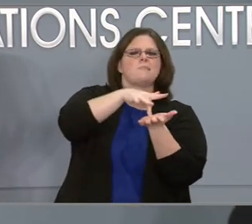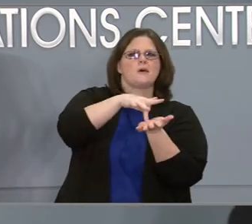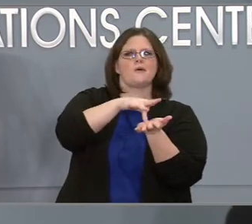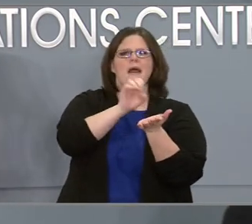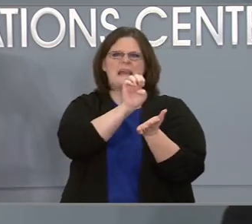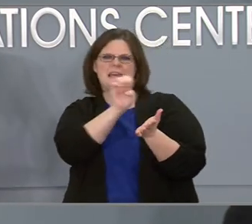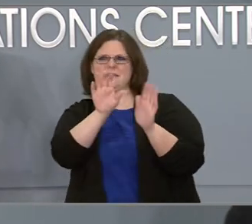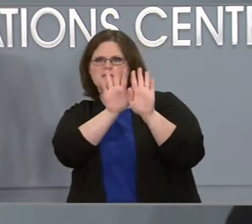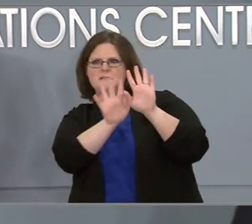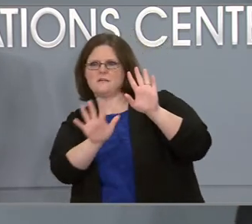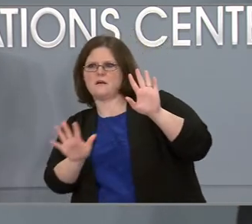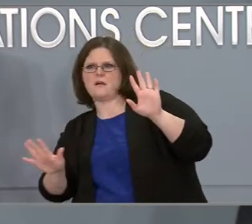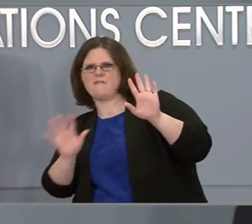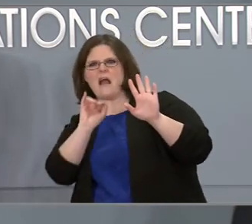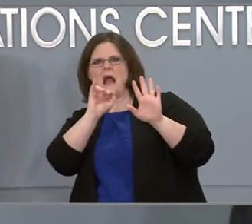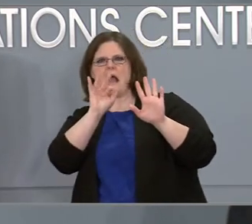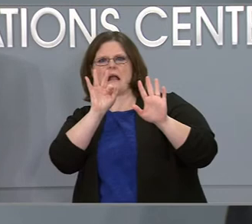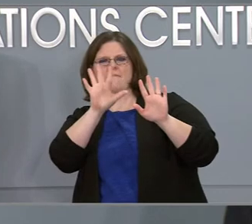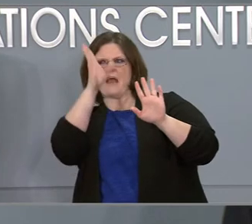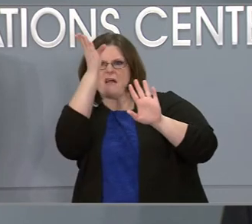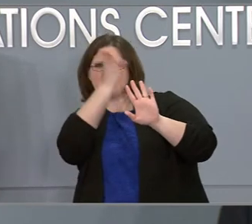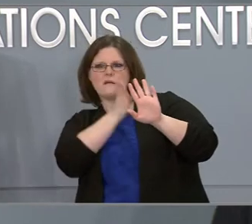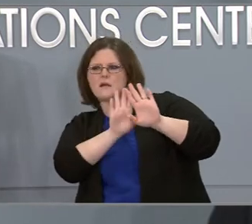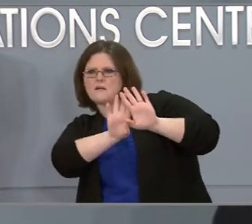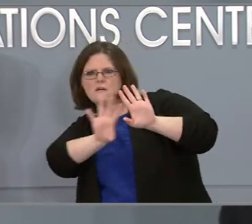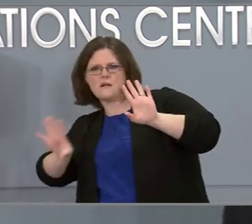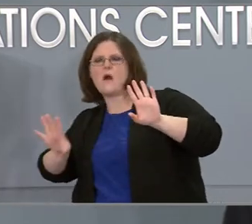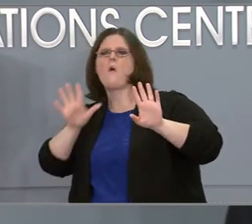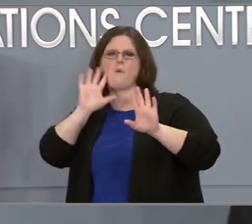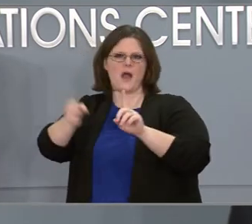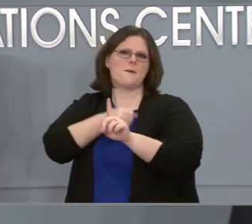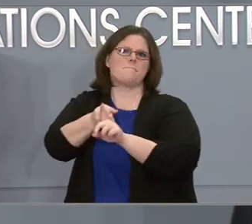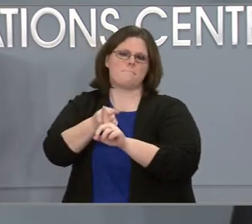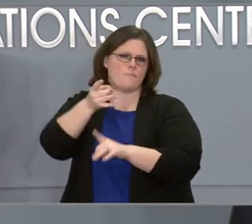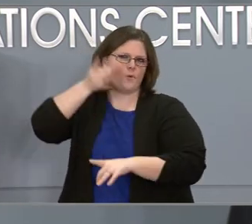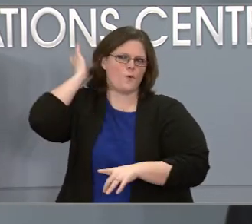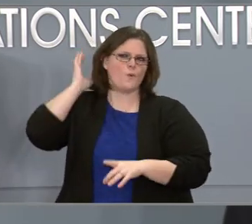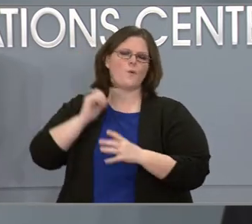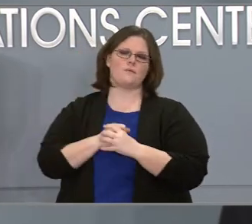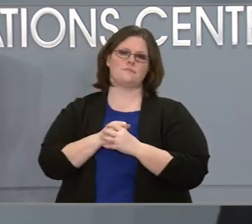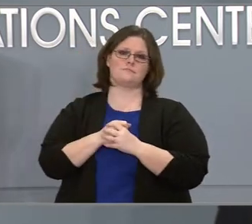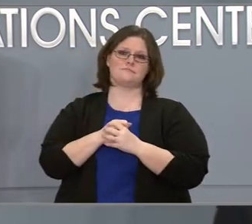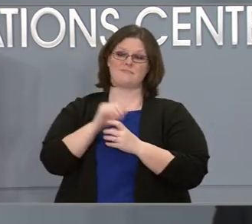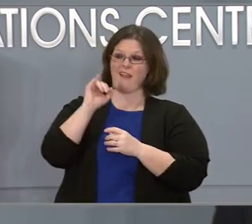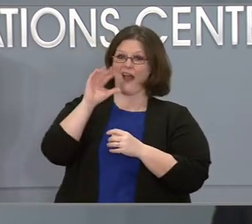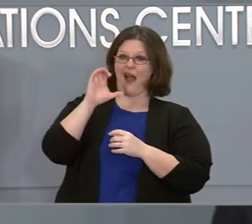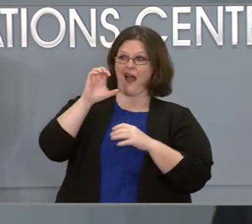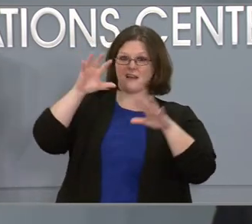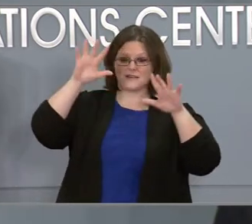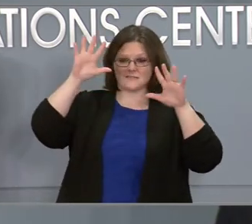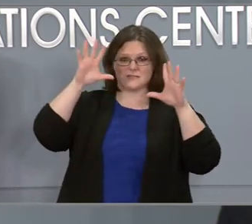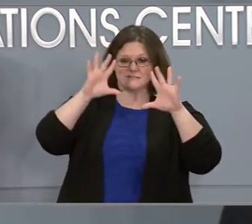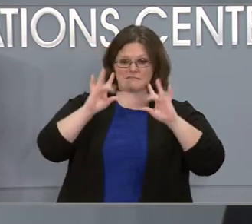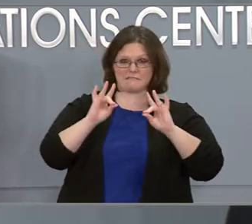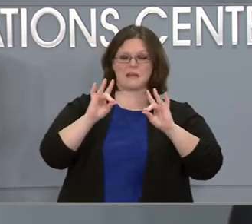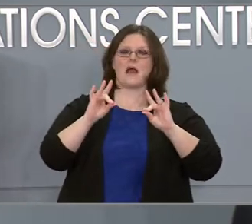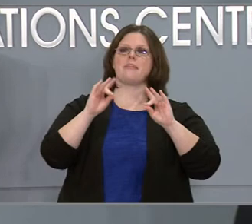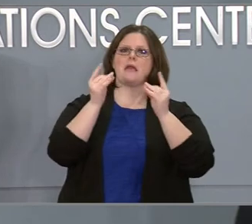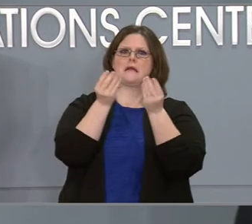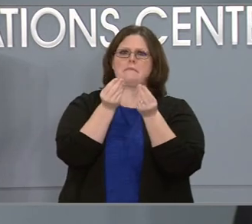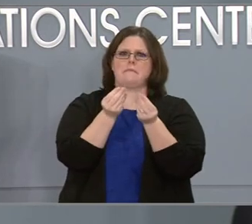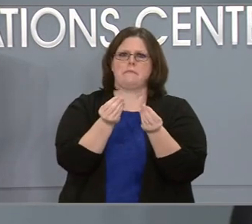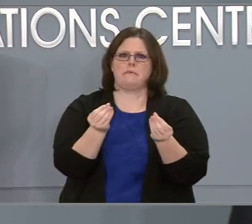Once the storm hits, please stay put. Any ice that thaws will refreeze overnight because temperatures are going to be downright